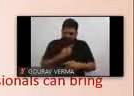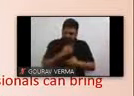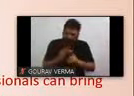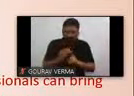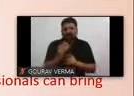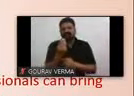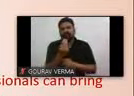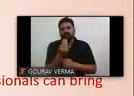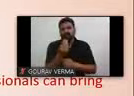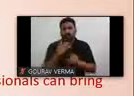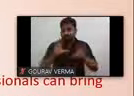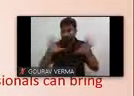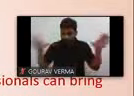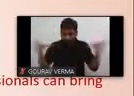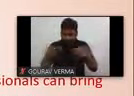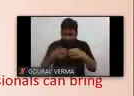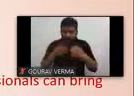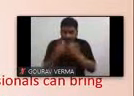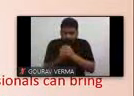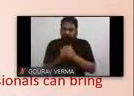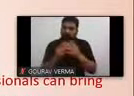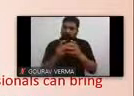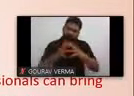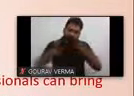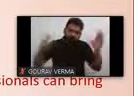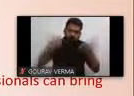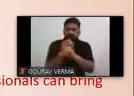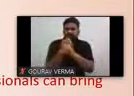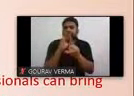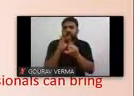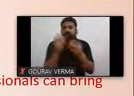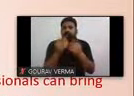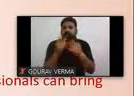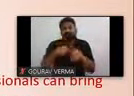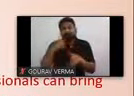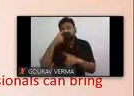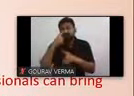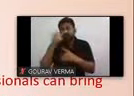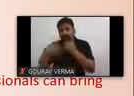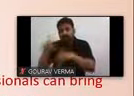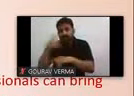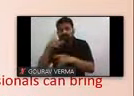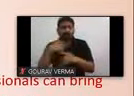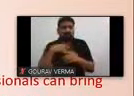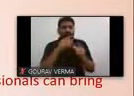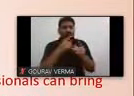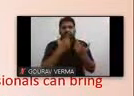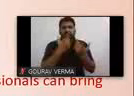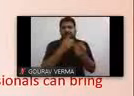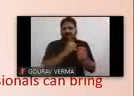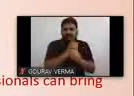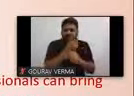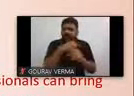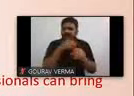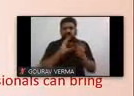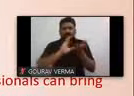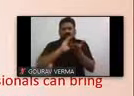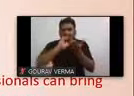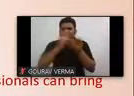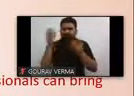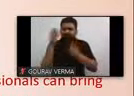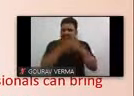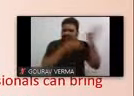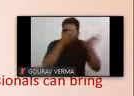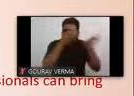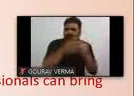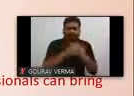can do so much. So we all please remember, parents and teachers, go in the villages, help the parents, train